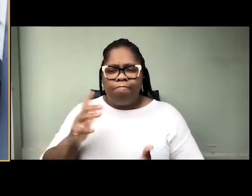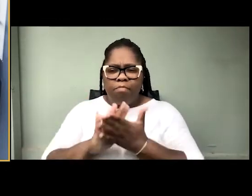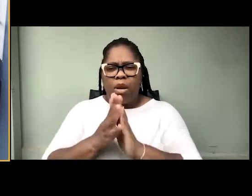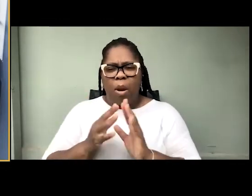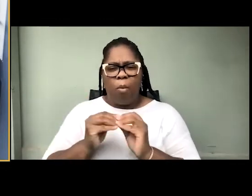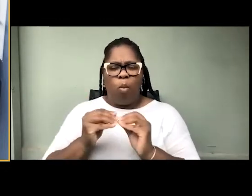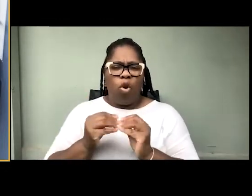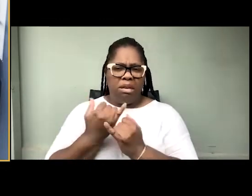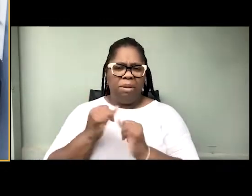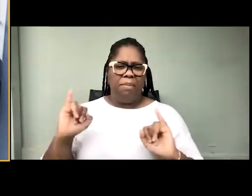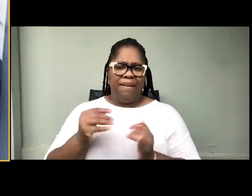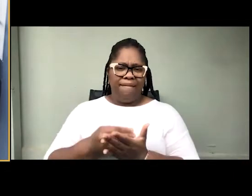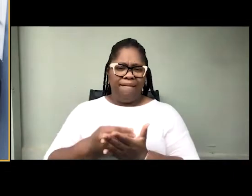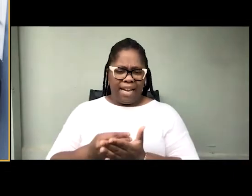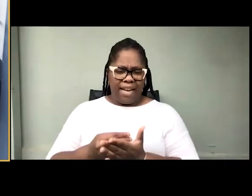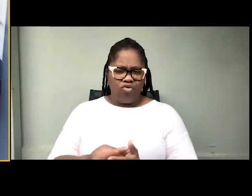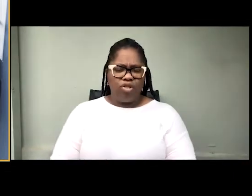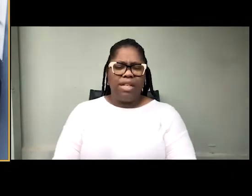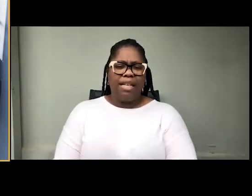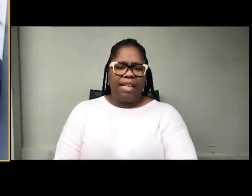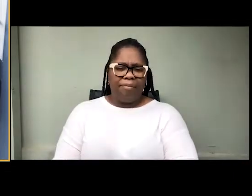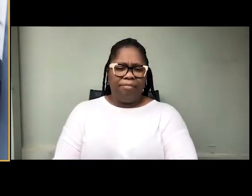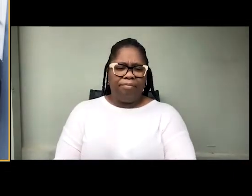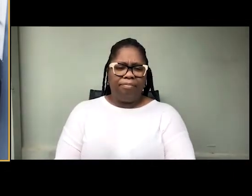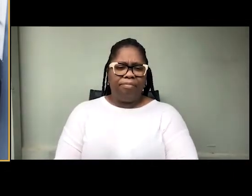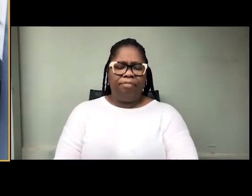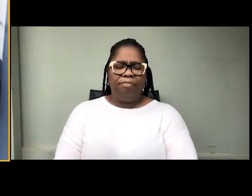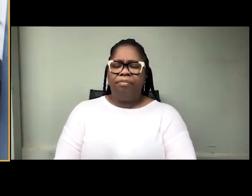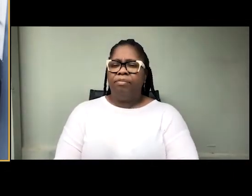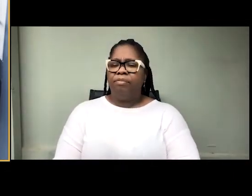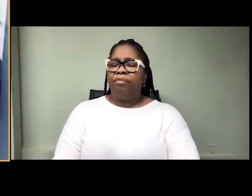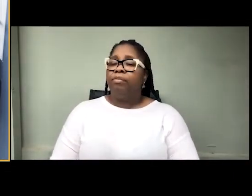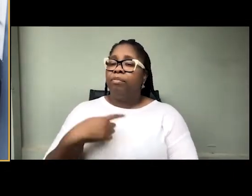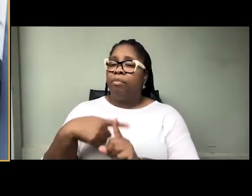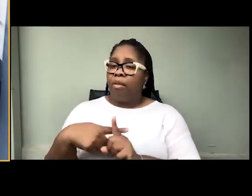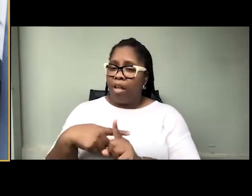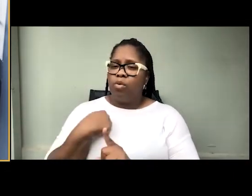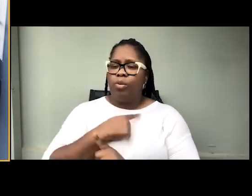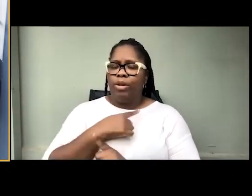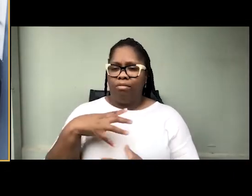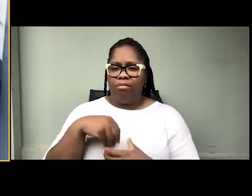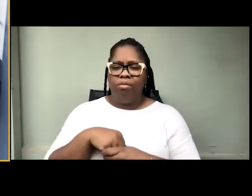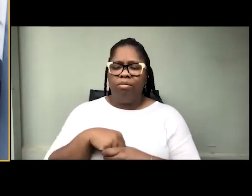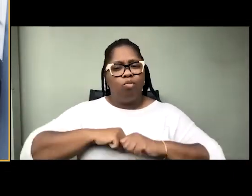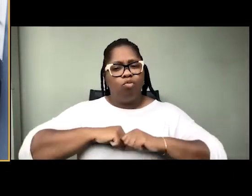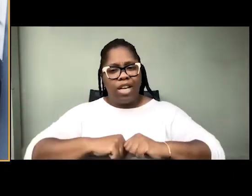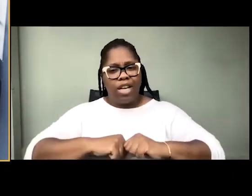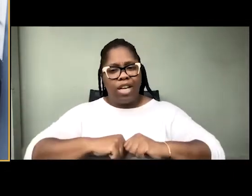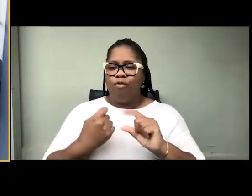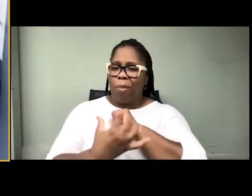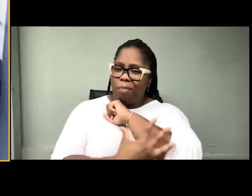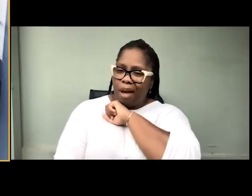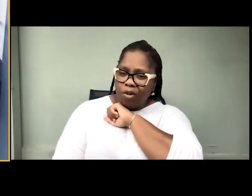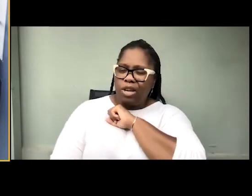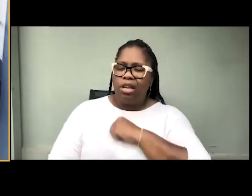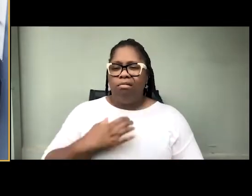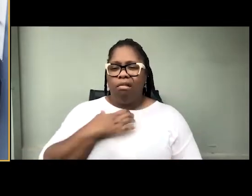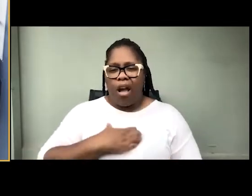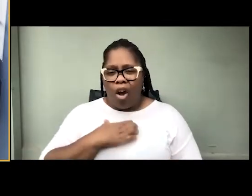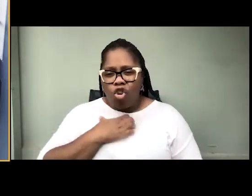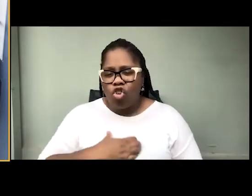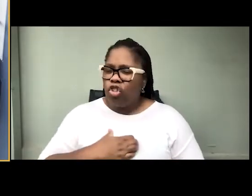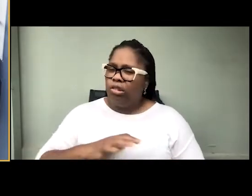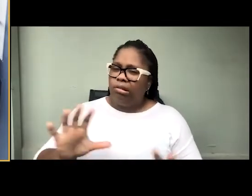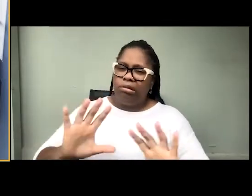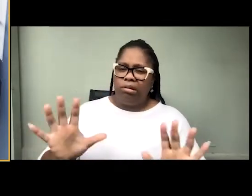and security. And we put into this goal area protection from poverty and hunger. California